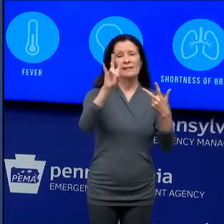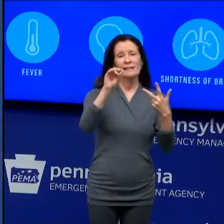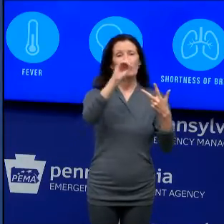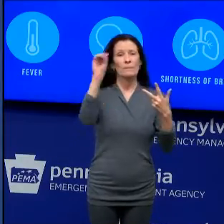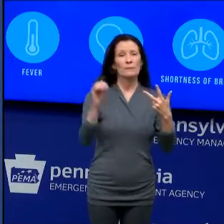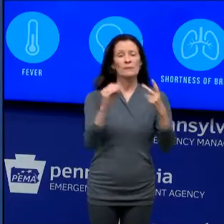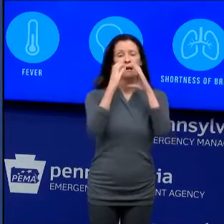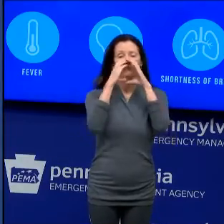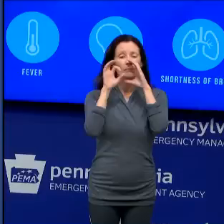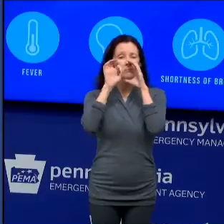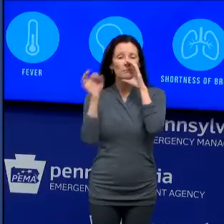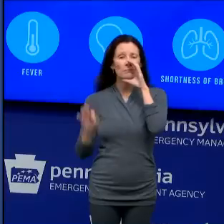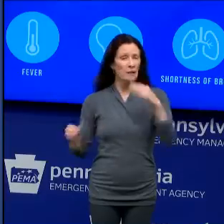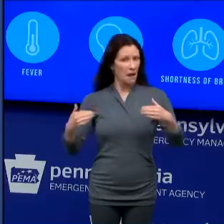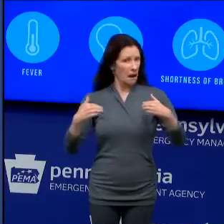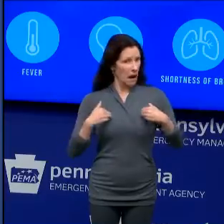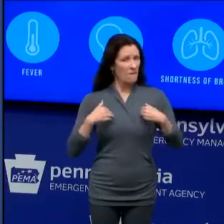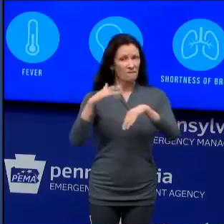available.